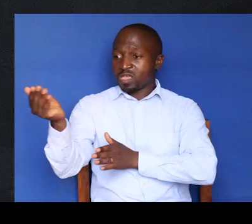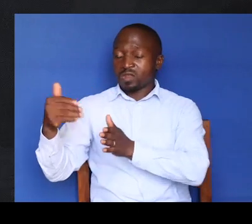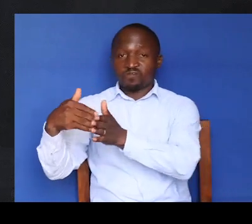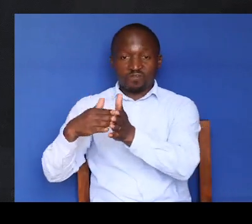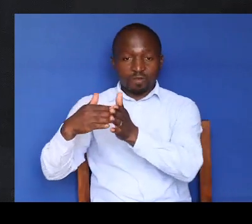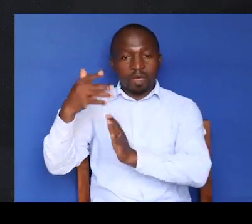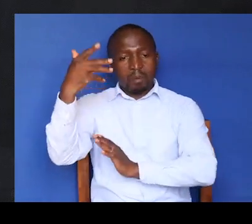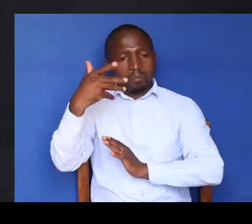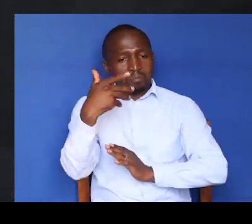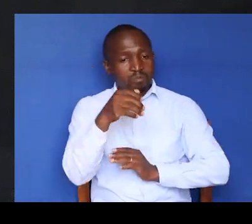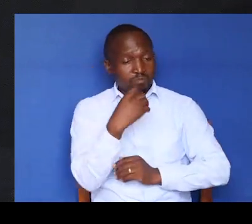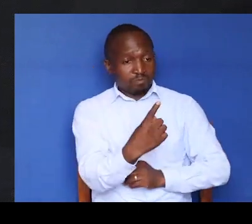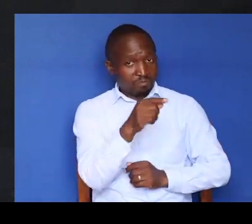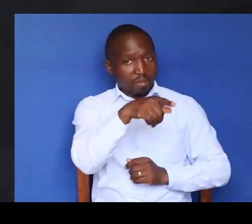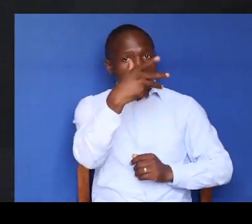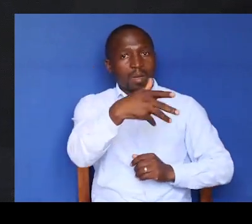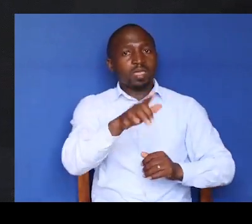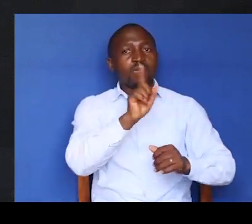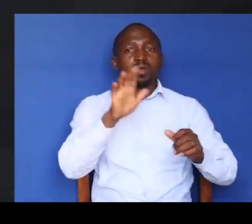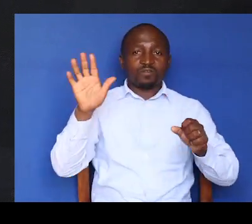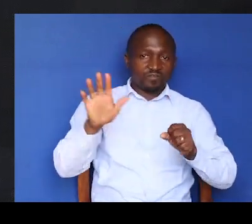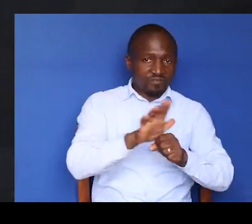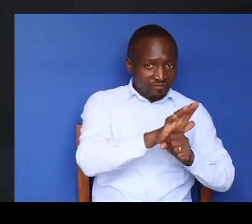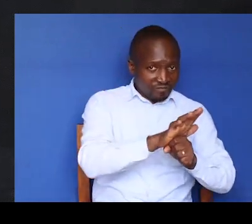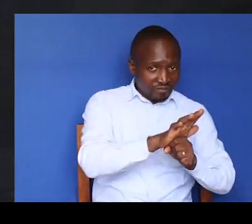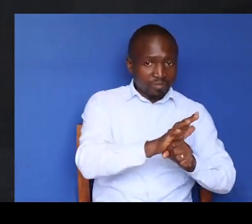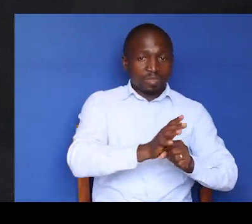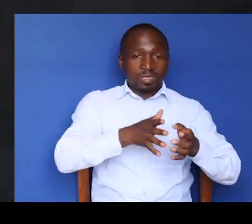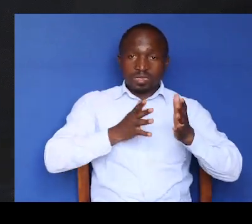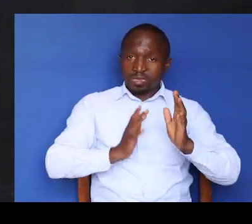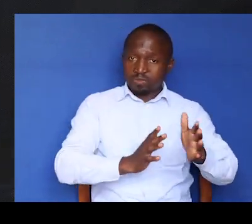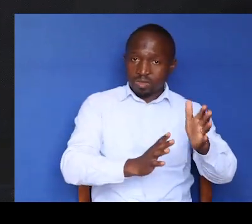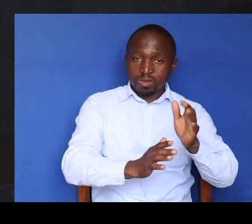of high volume of water, in terms of high water velocity.